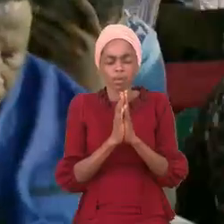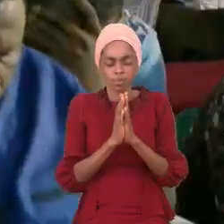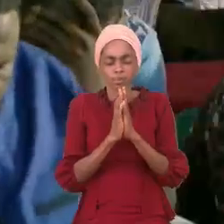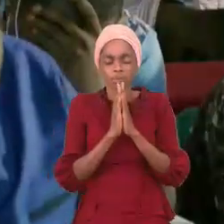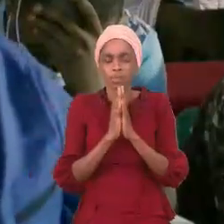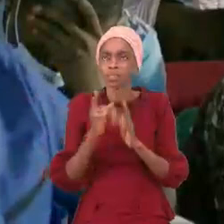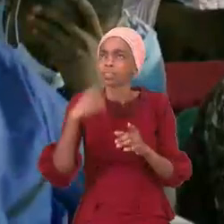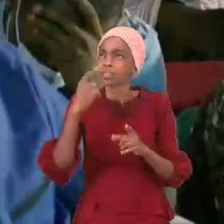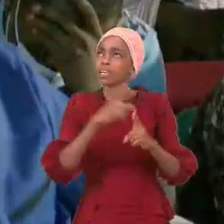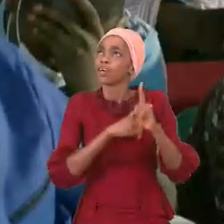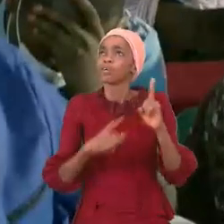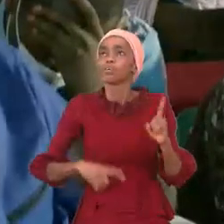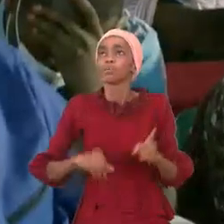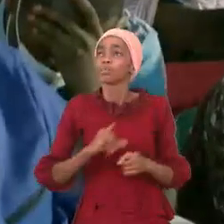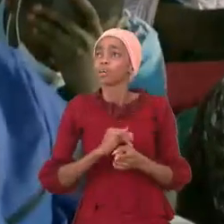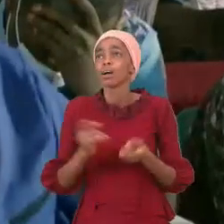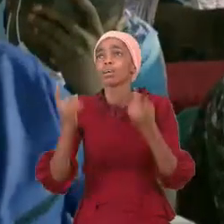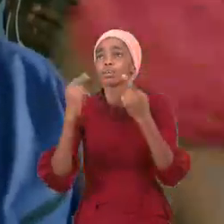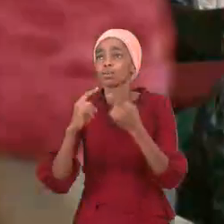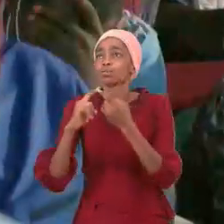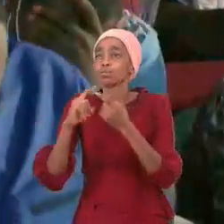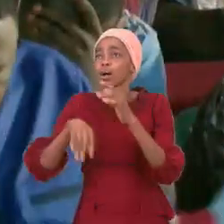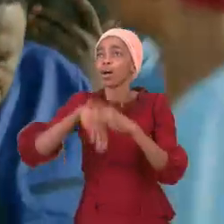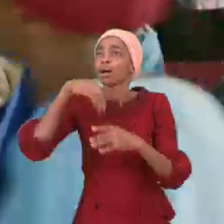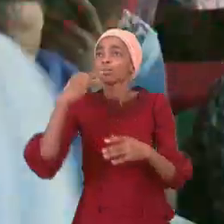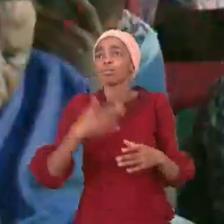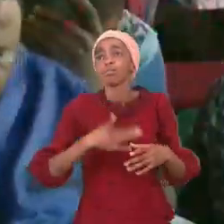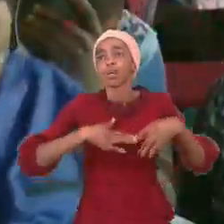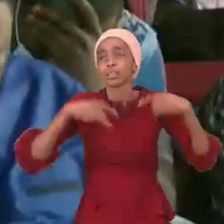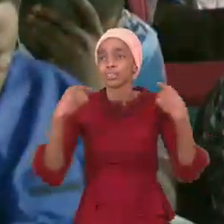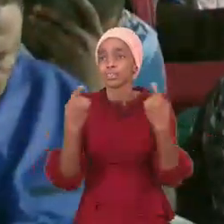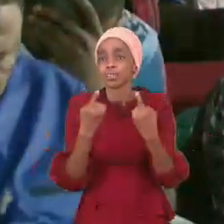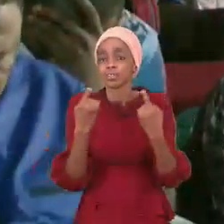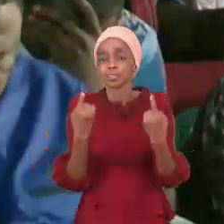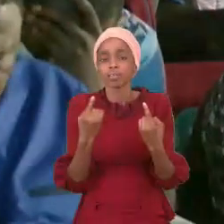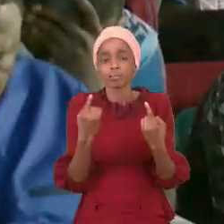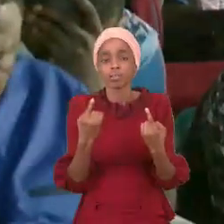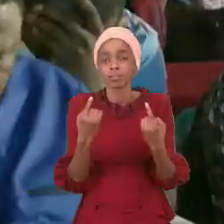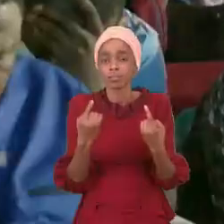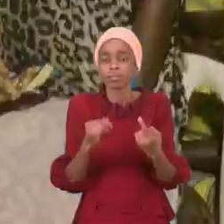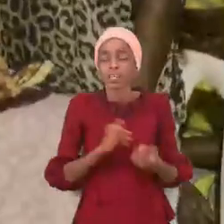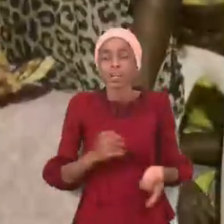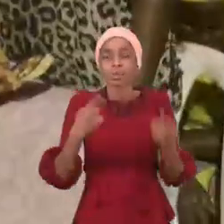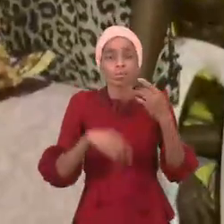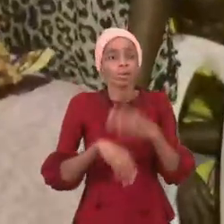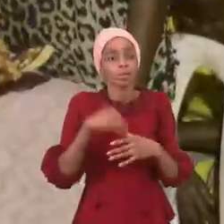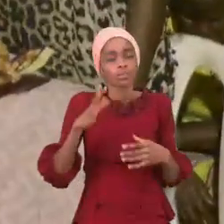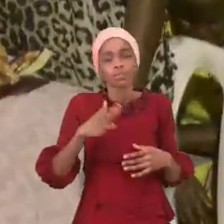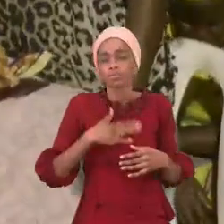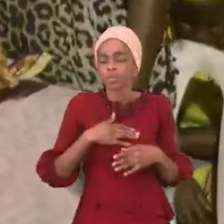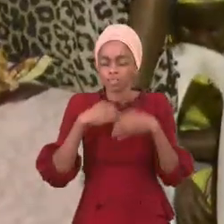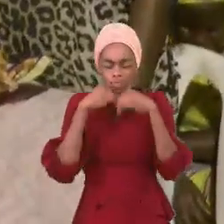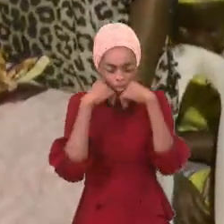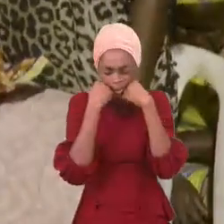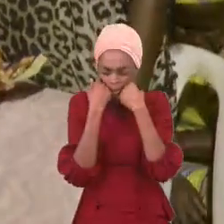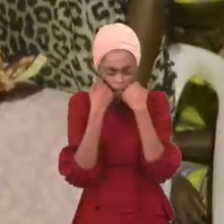say, Lord, I come out of my sin. I come out of my